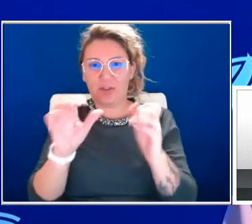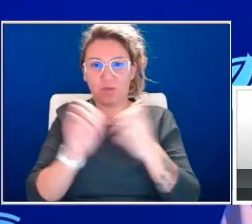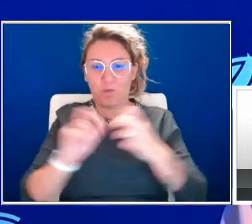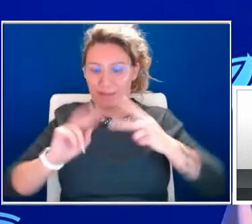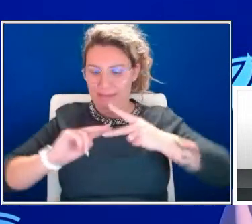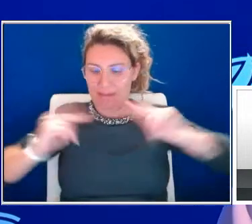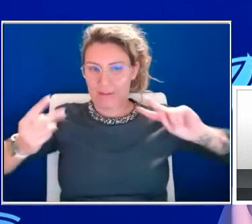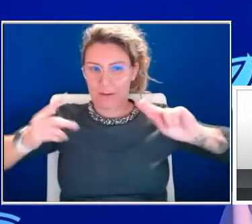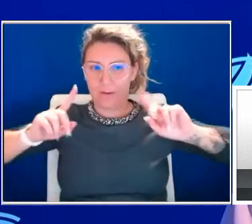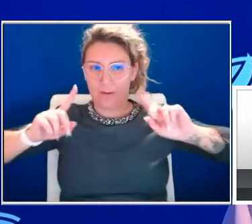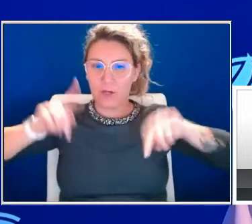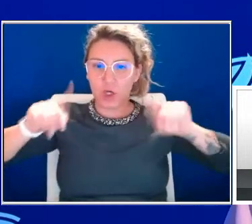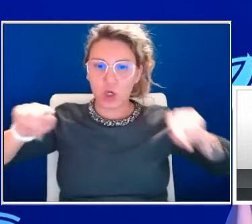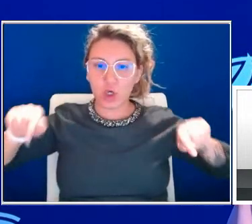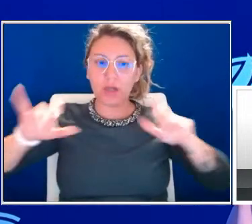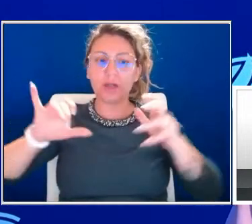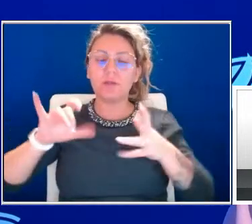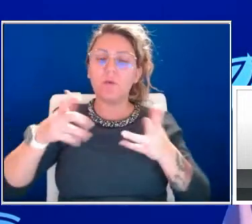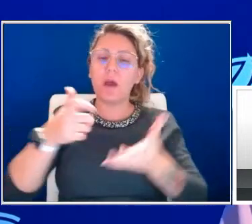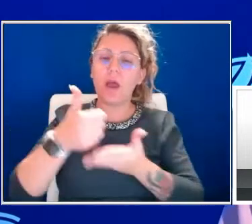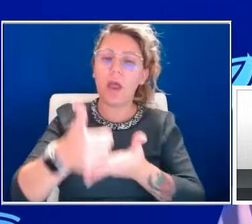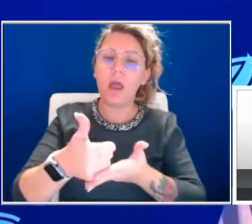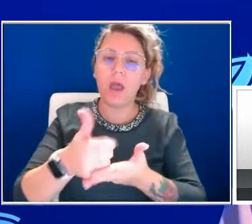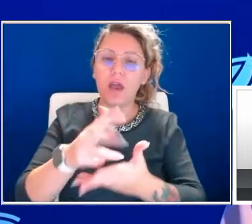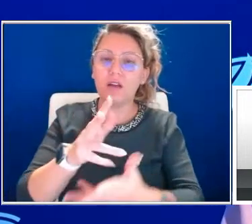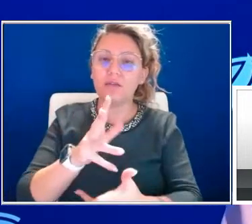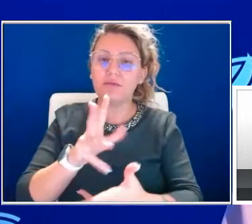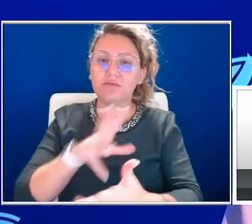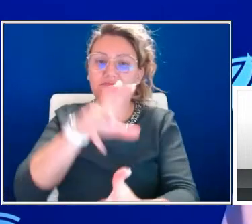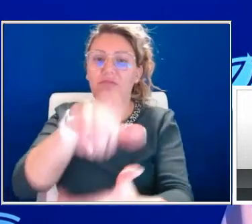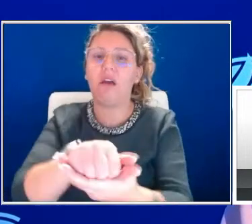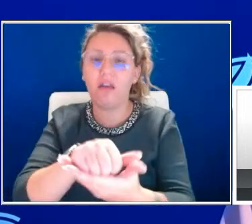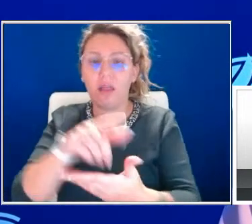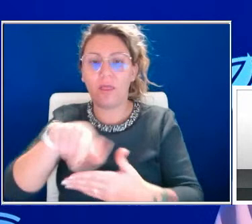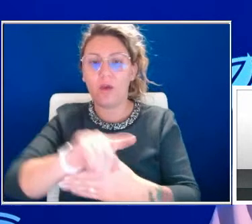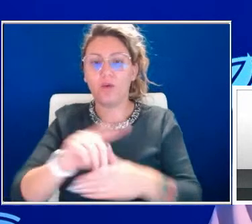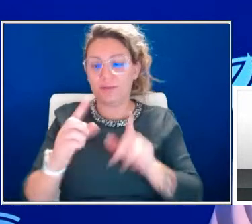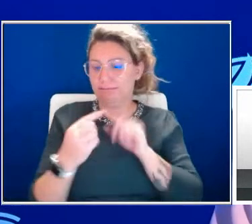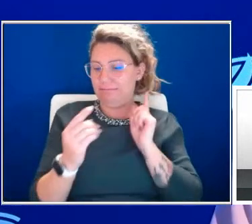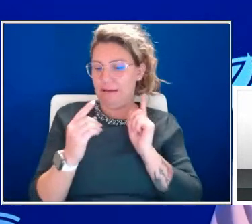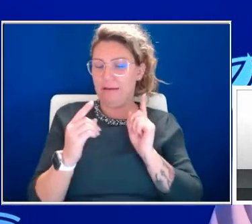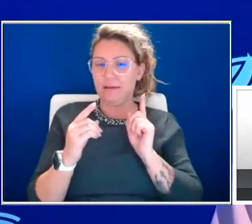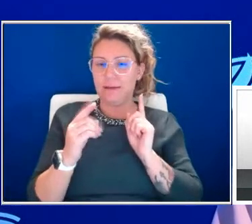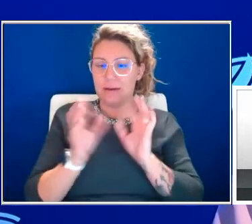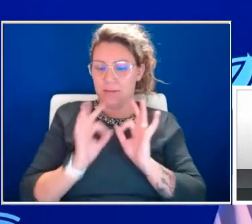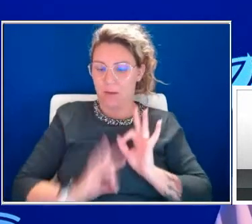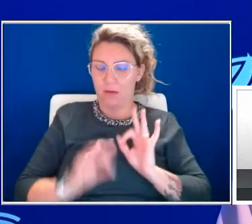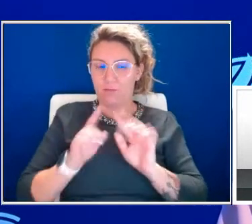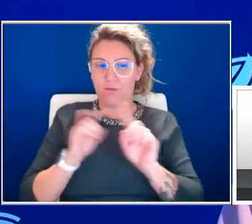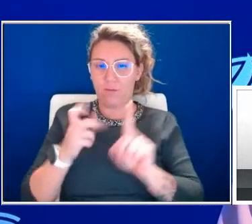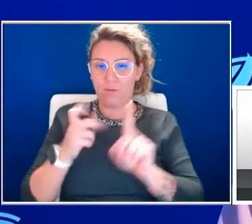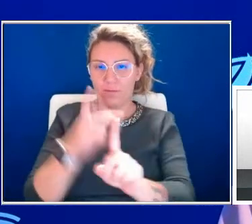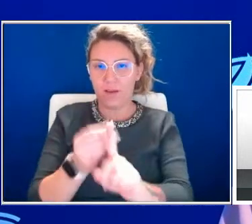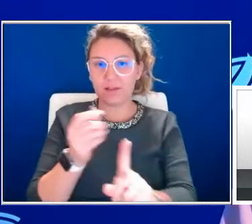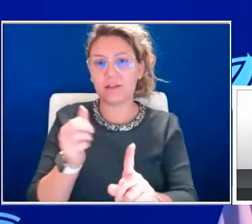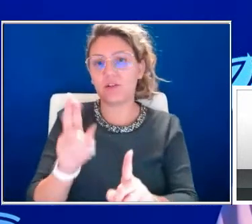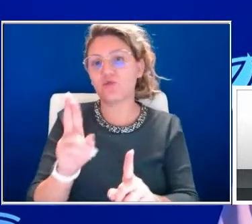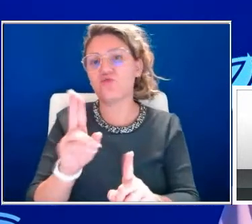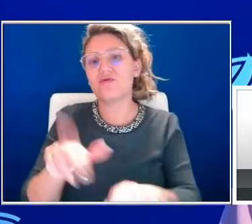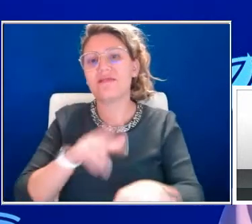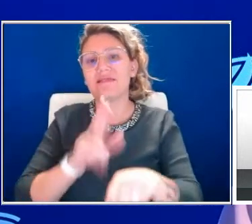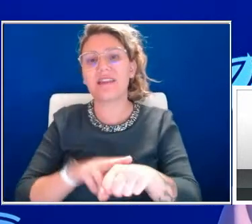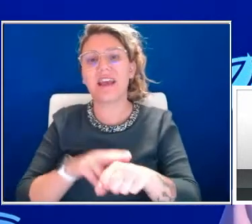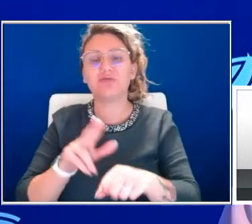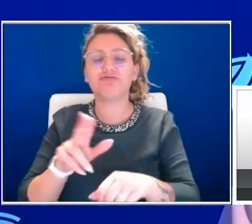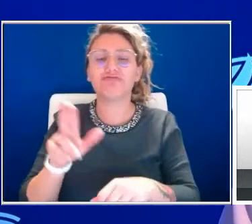and that is what helps evade those antibodies that we've had from vaccination or natural infection, but